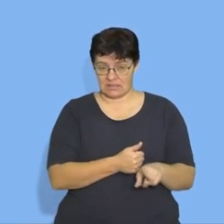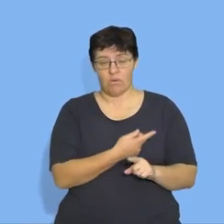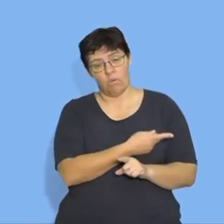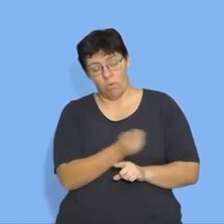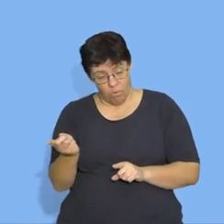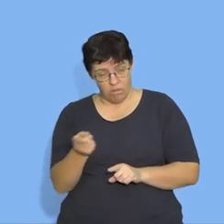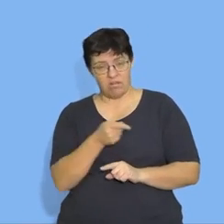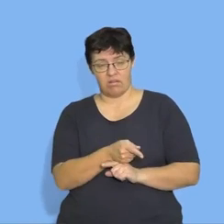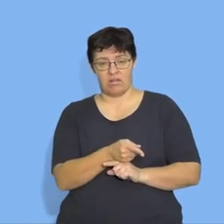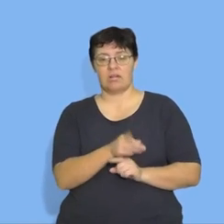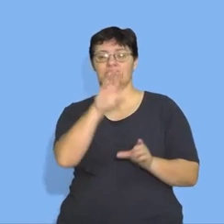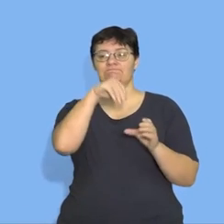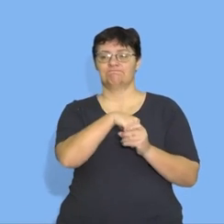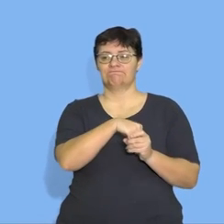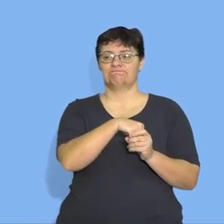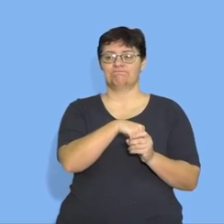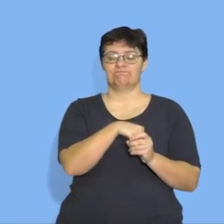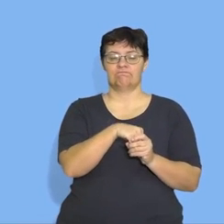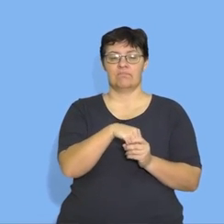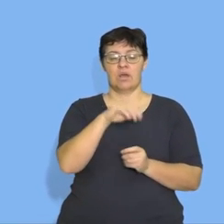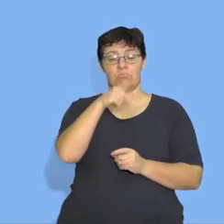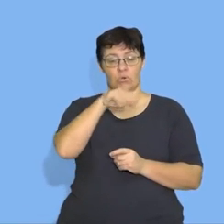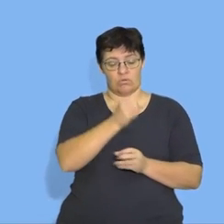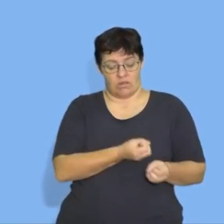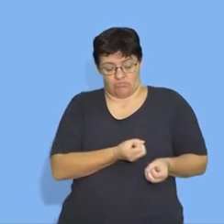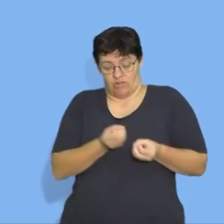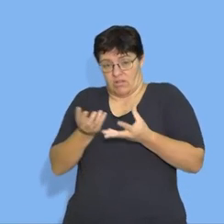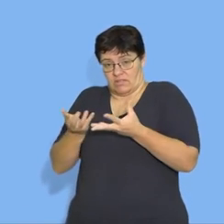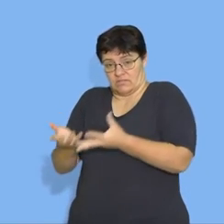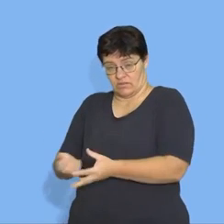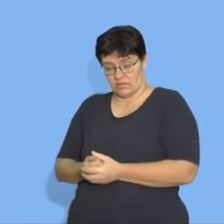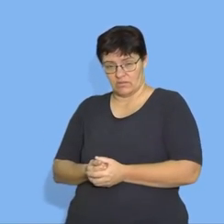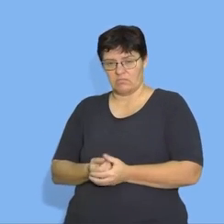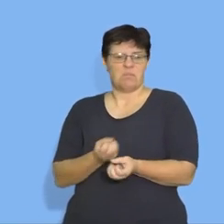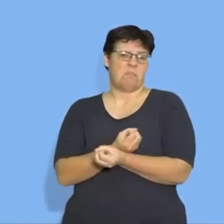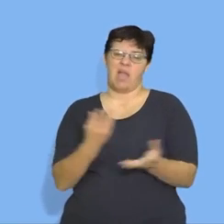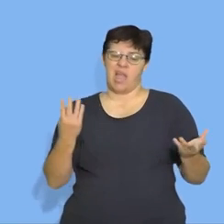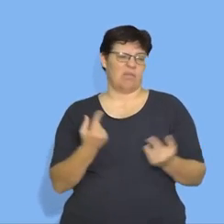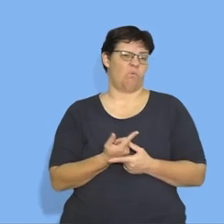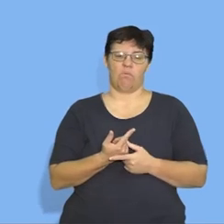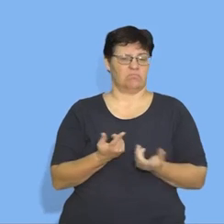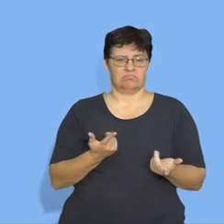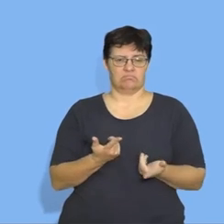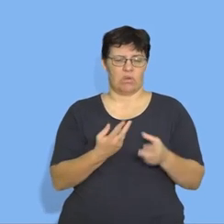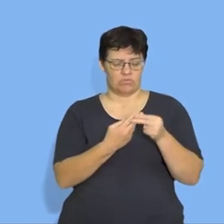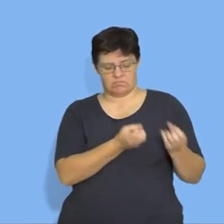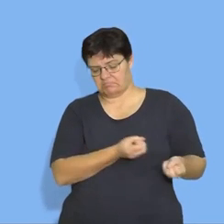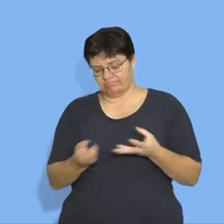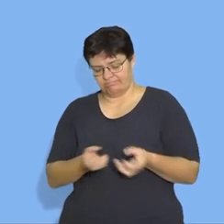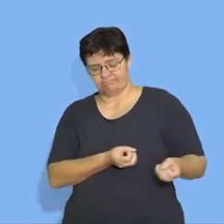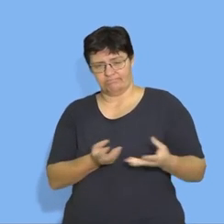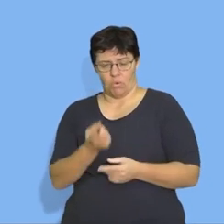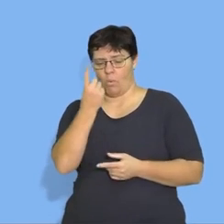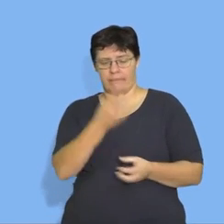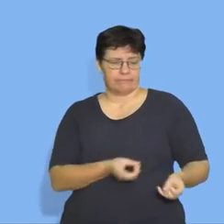acid-base reaction involve the transfer of the proton, okay? It can be multiple protons per unit, right? So when we talk